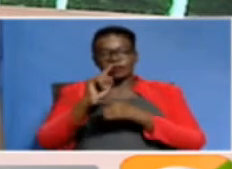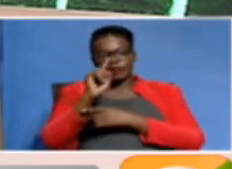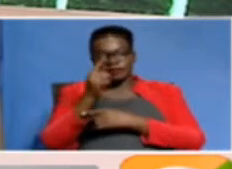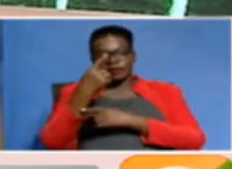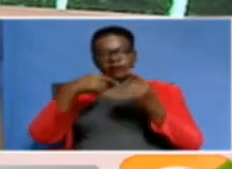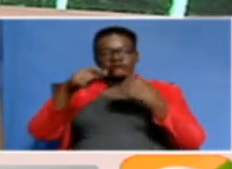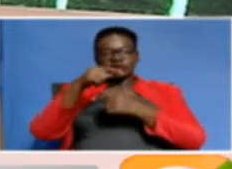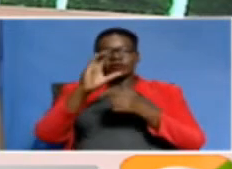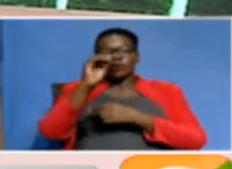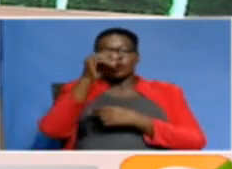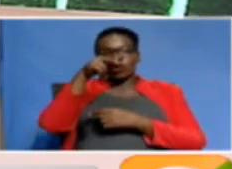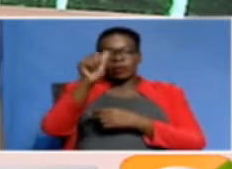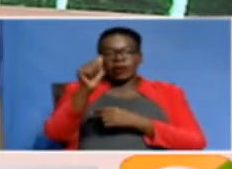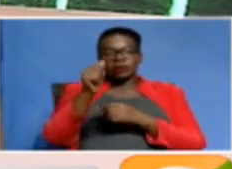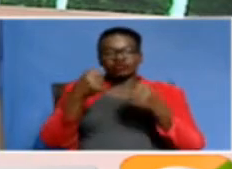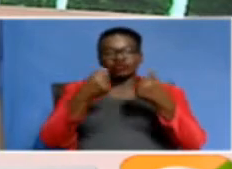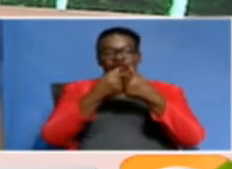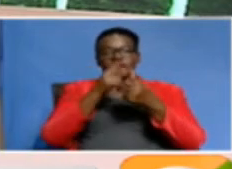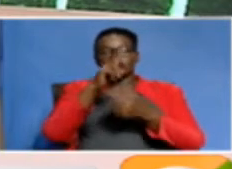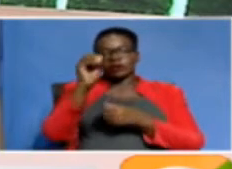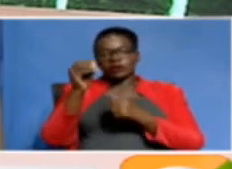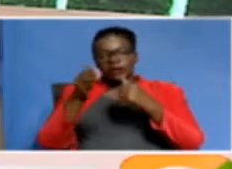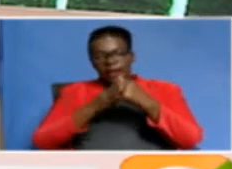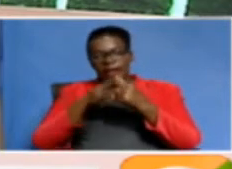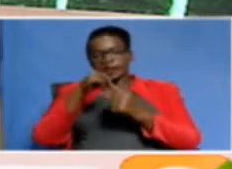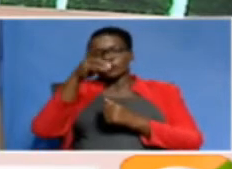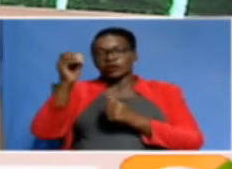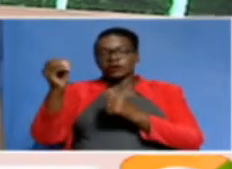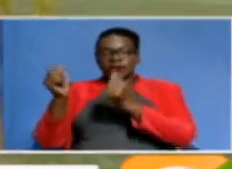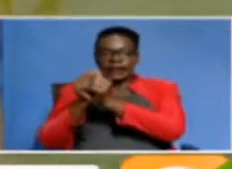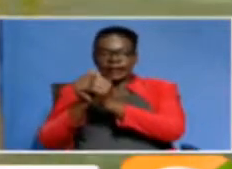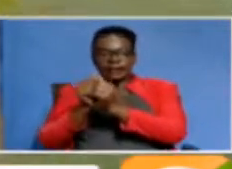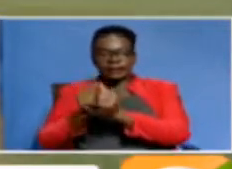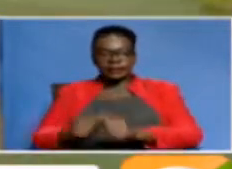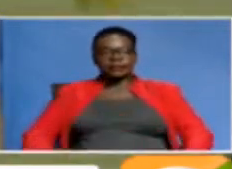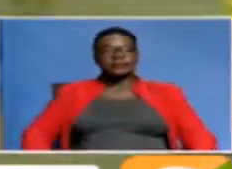of the COPA tournament in 2009 and 2010.